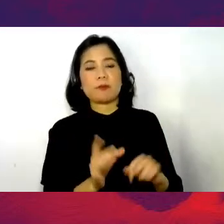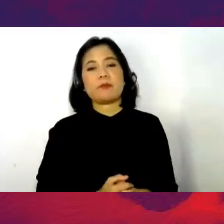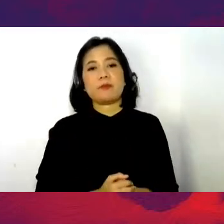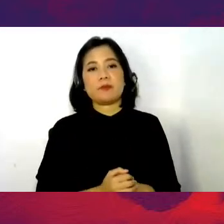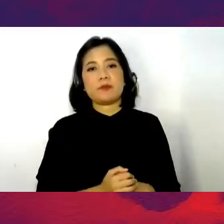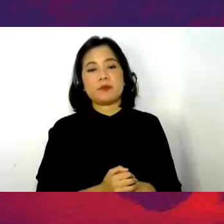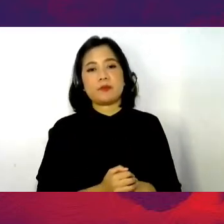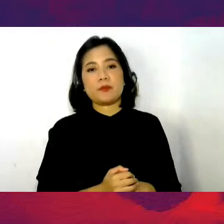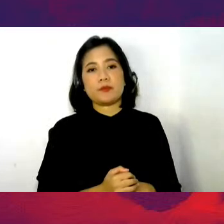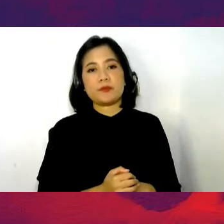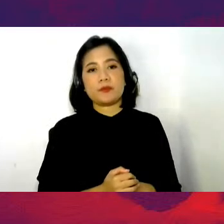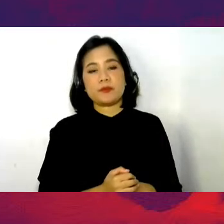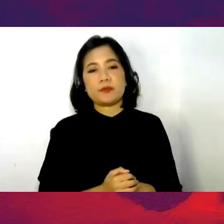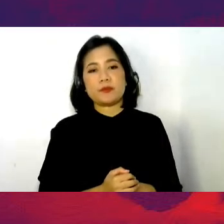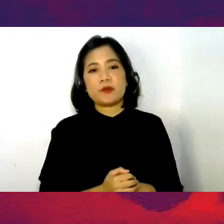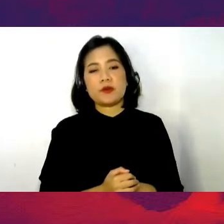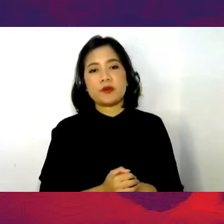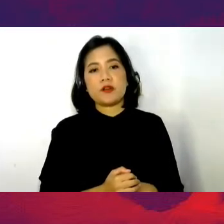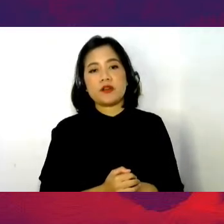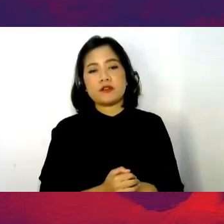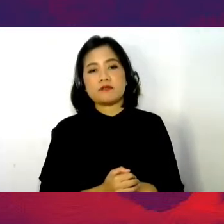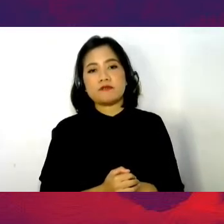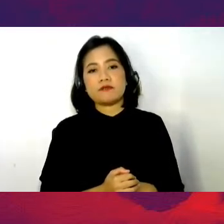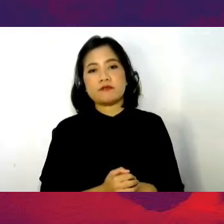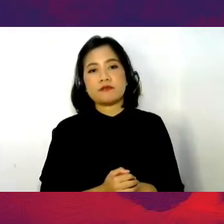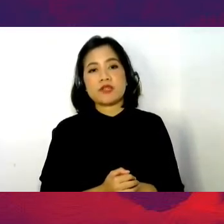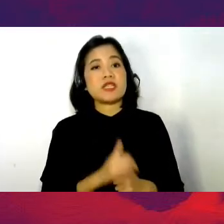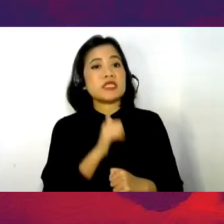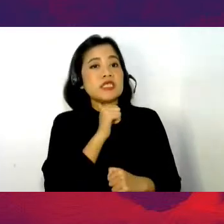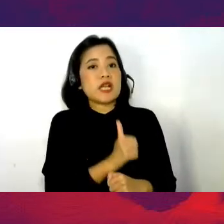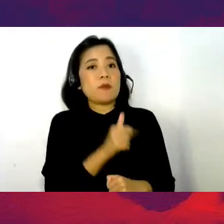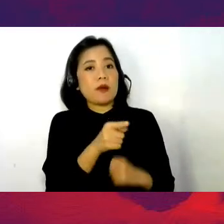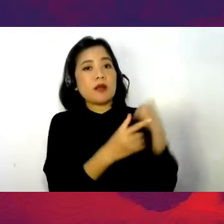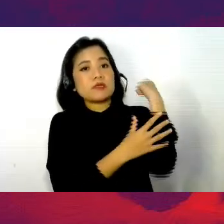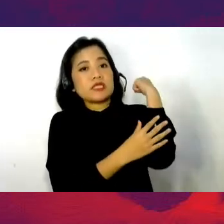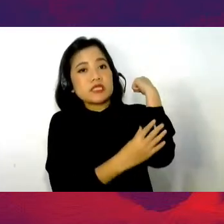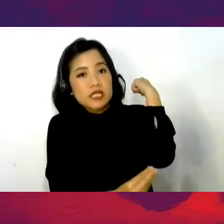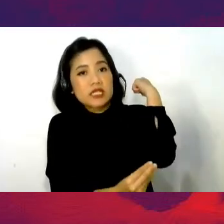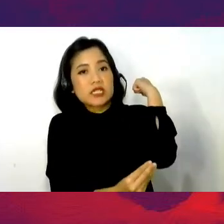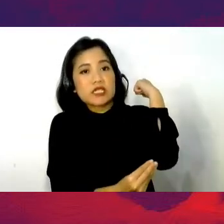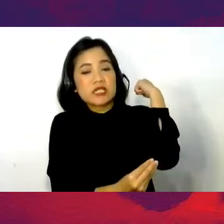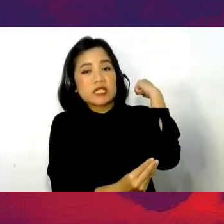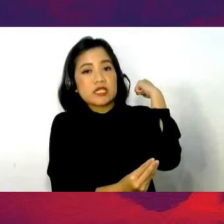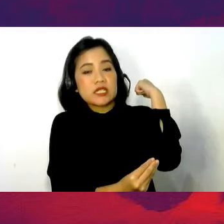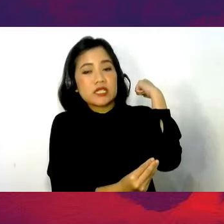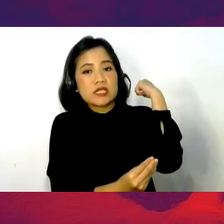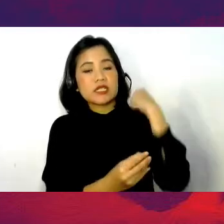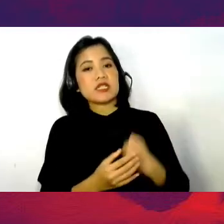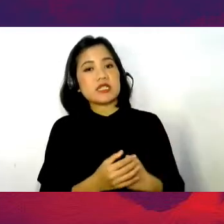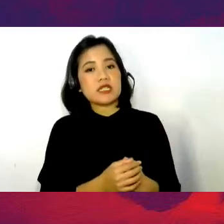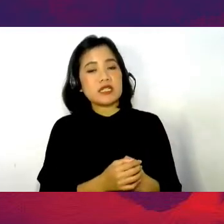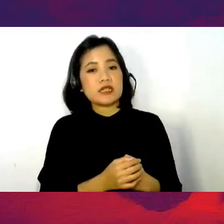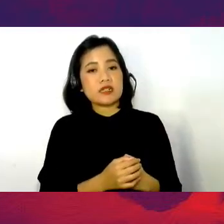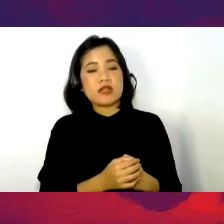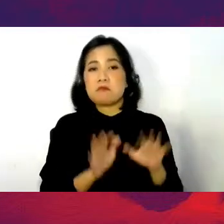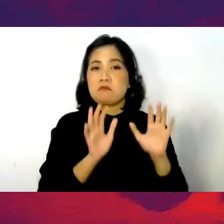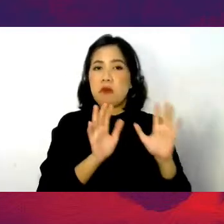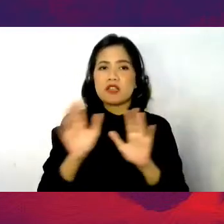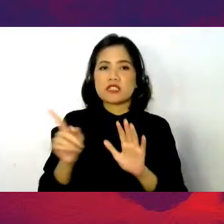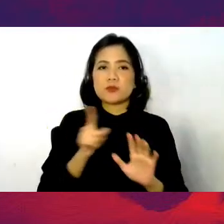Looking at numbers from data would give you more insight as to what it's measuring as you look at different groups. All right. So